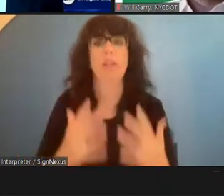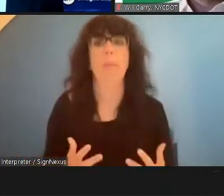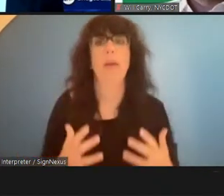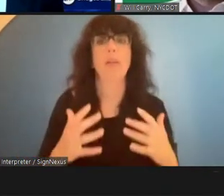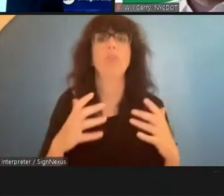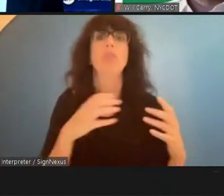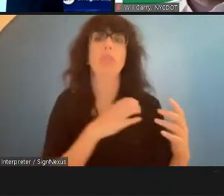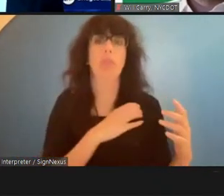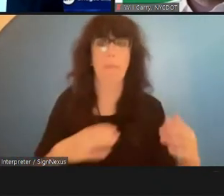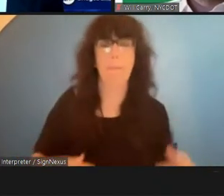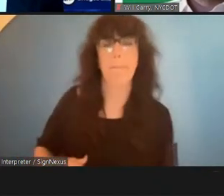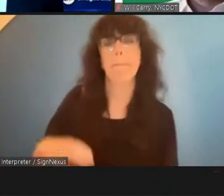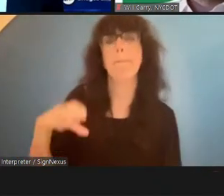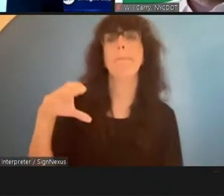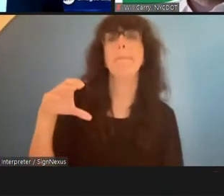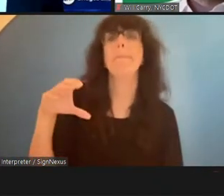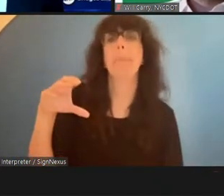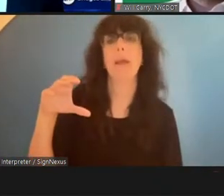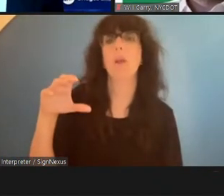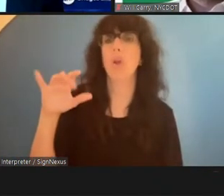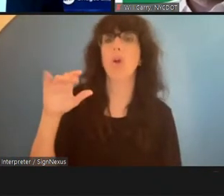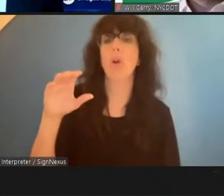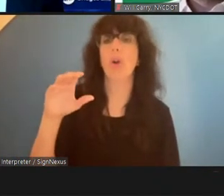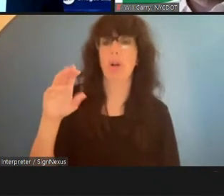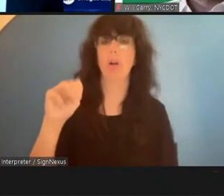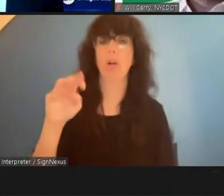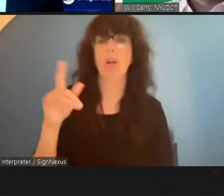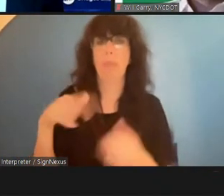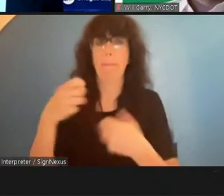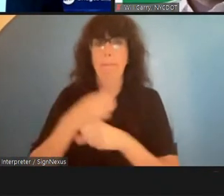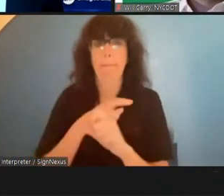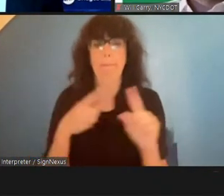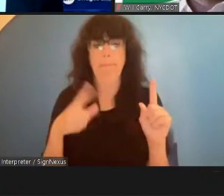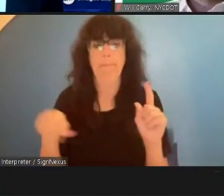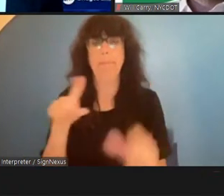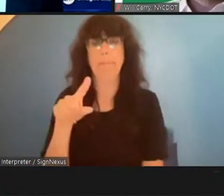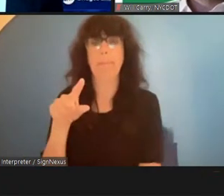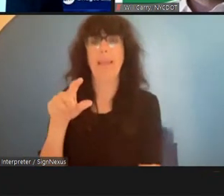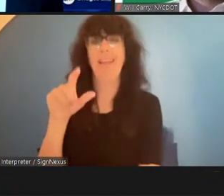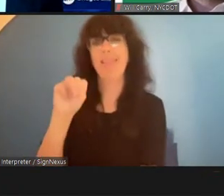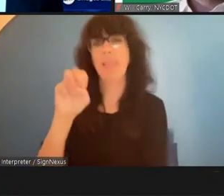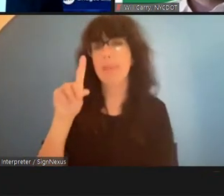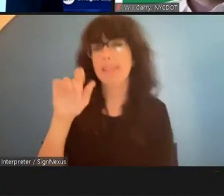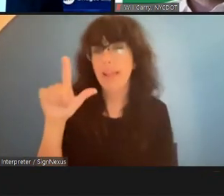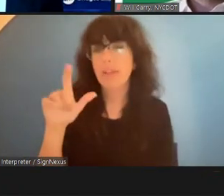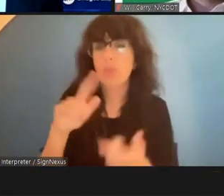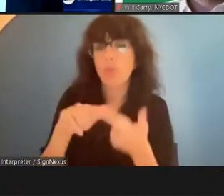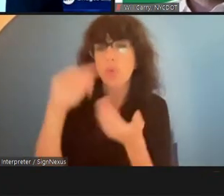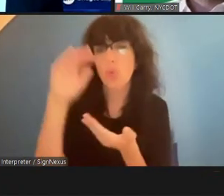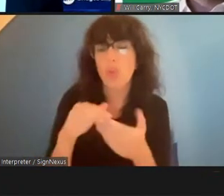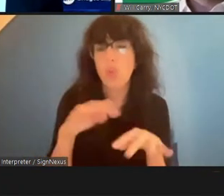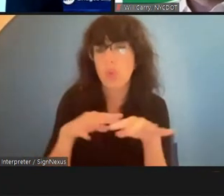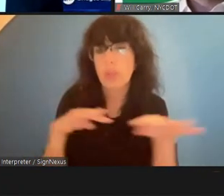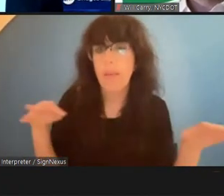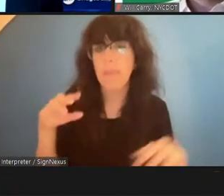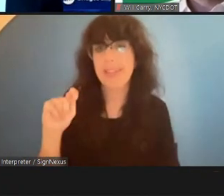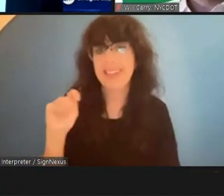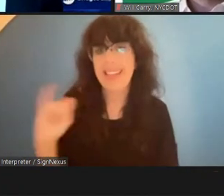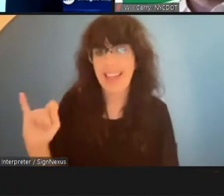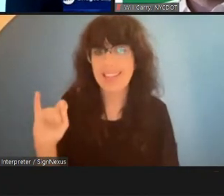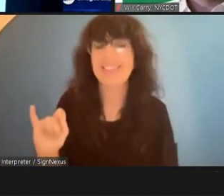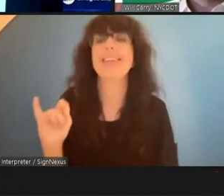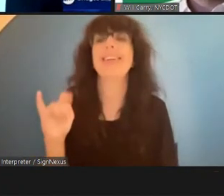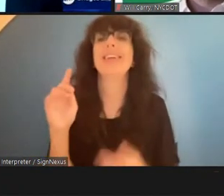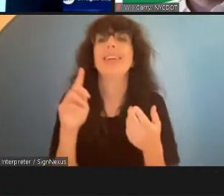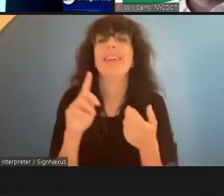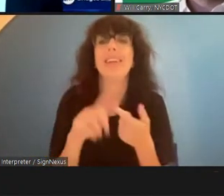medallion for the same purpose you are having a hearing now to limit congestion taxi medallions were given the exclusive